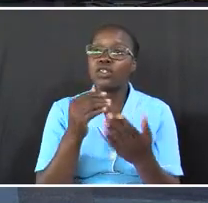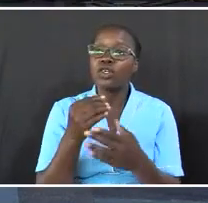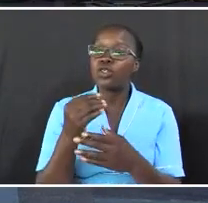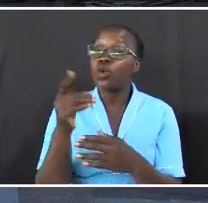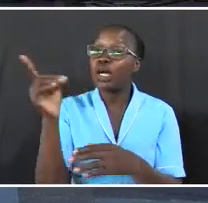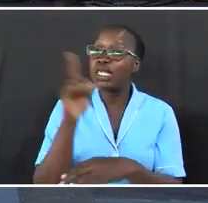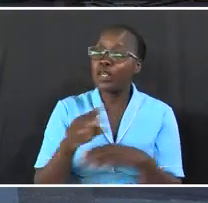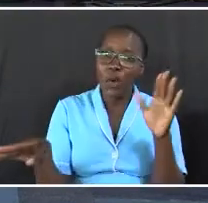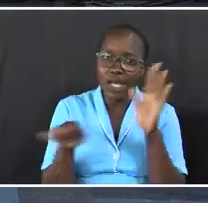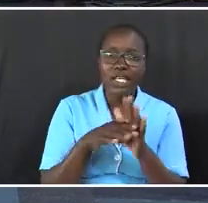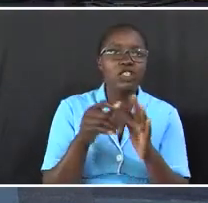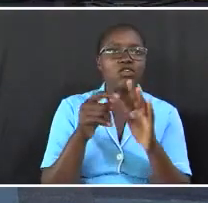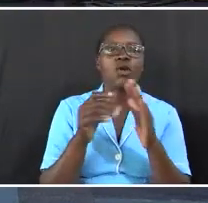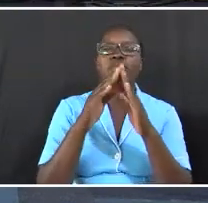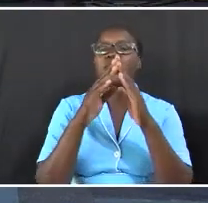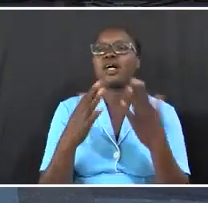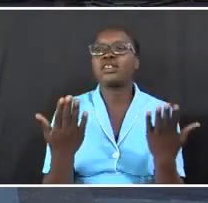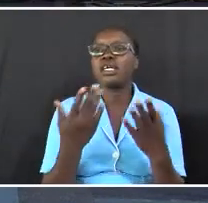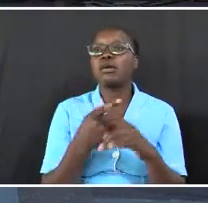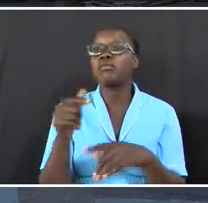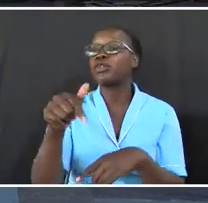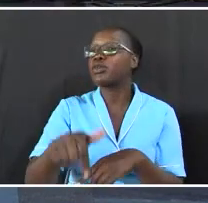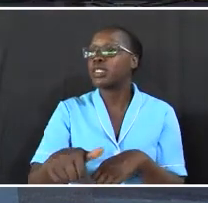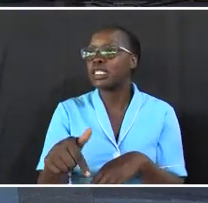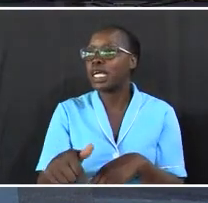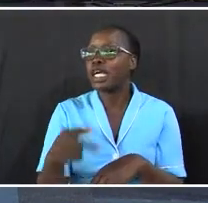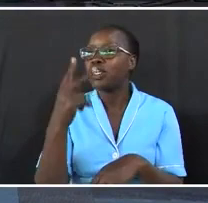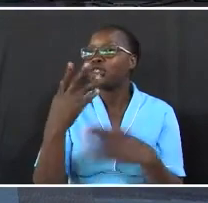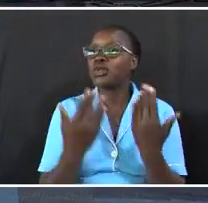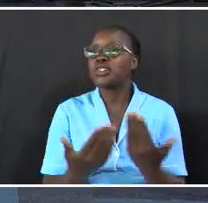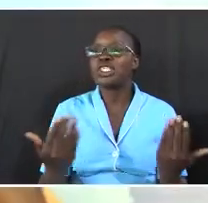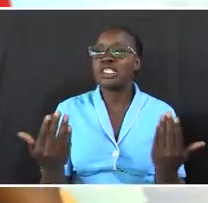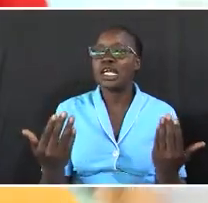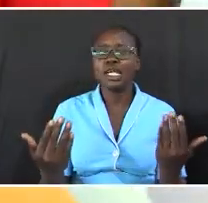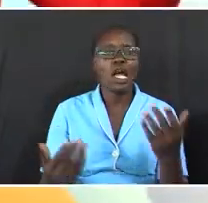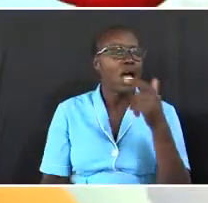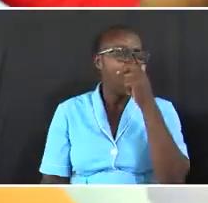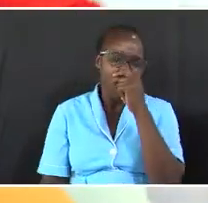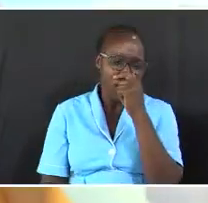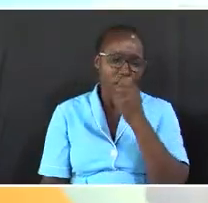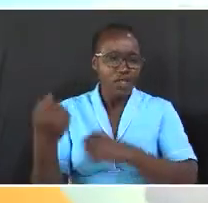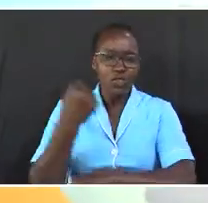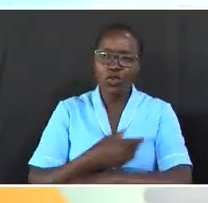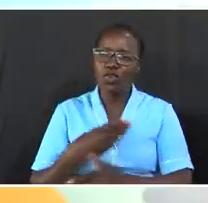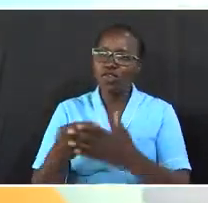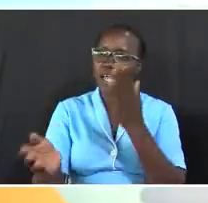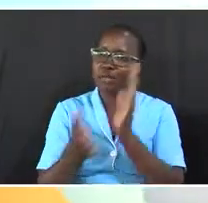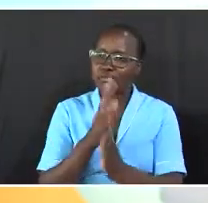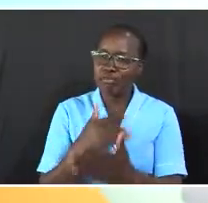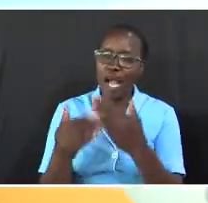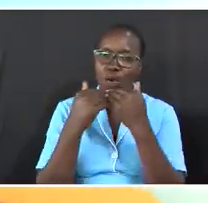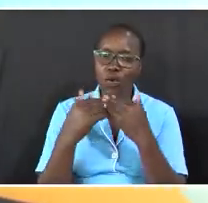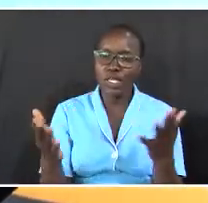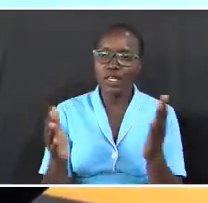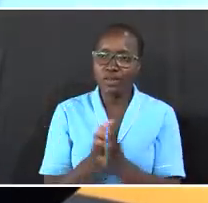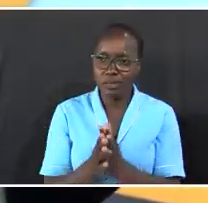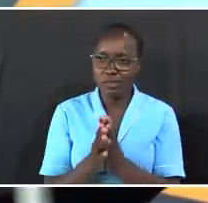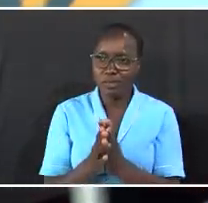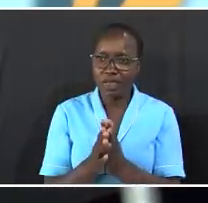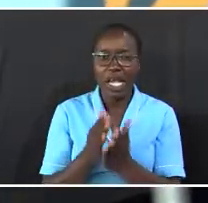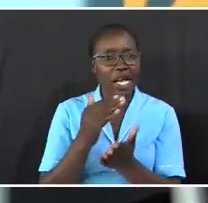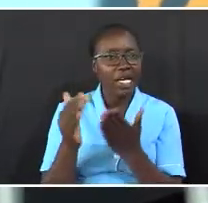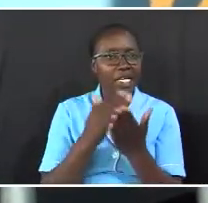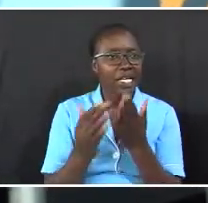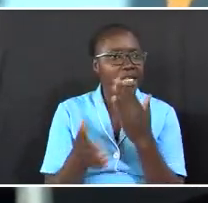are kicked out of your home. But today, 2 children, no school fees, school, there's no